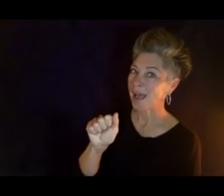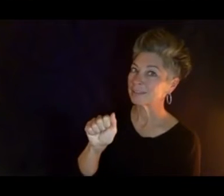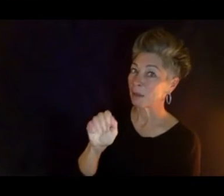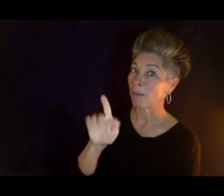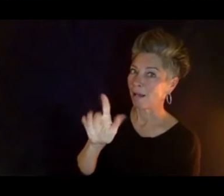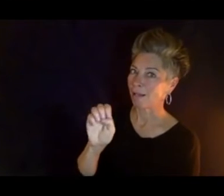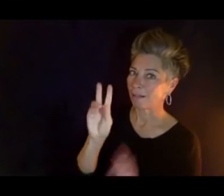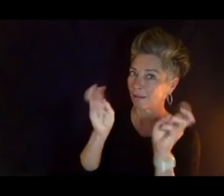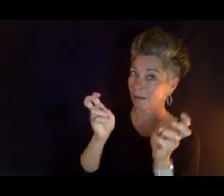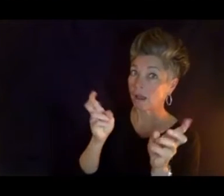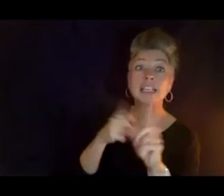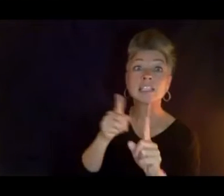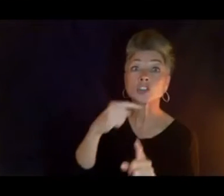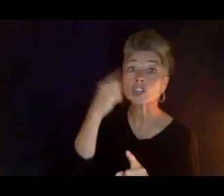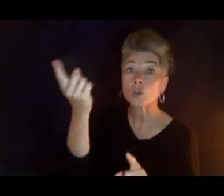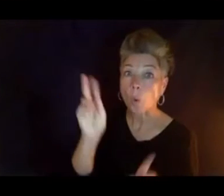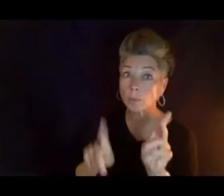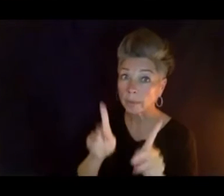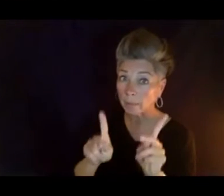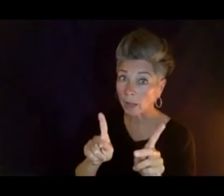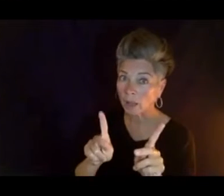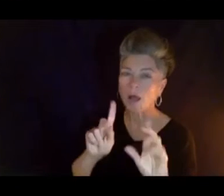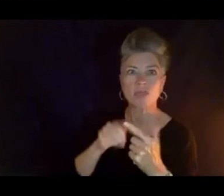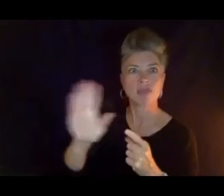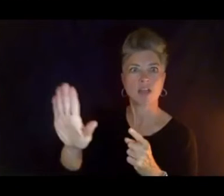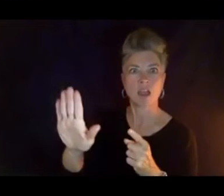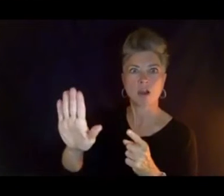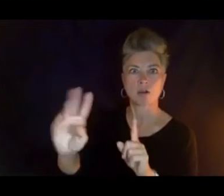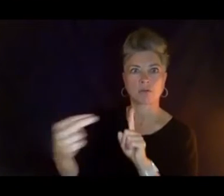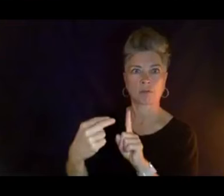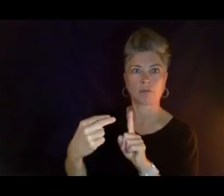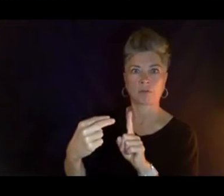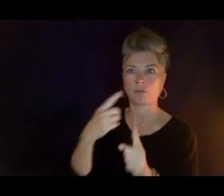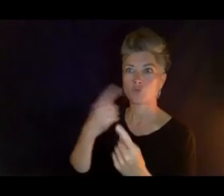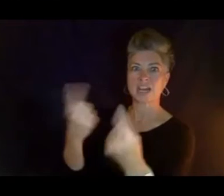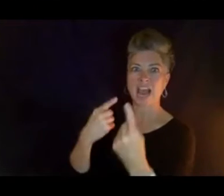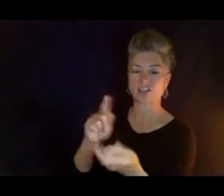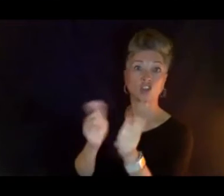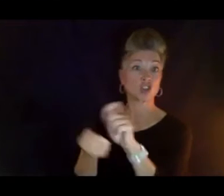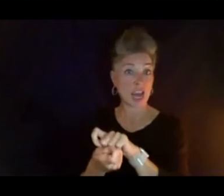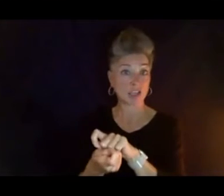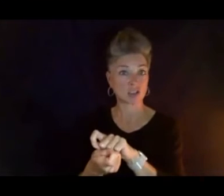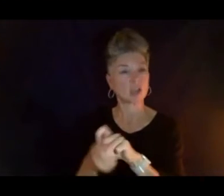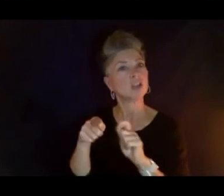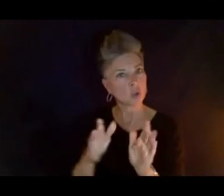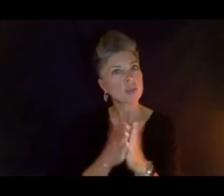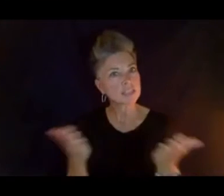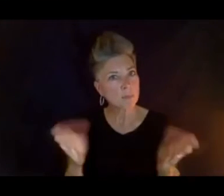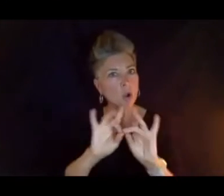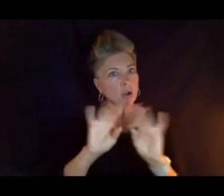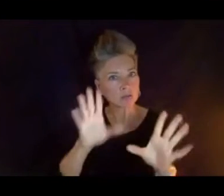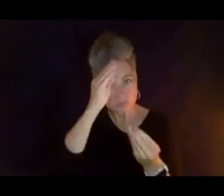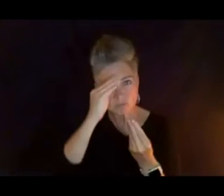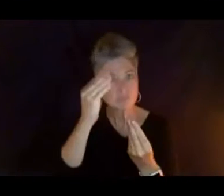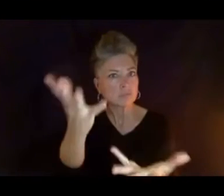people, the reactions changed. So I feel like with this book, she was able to like let people know like there is not a